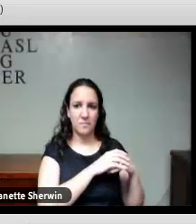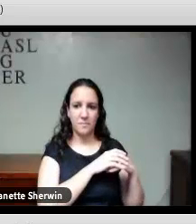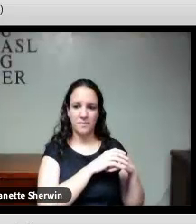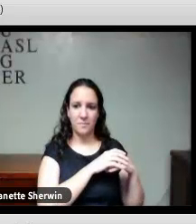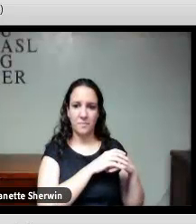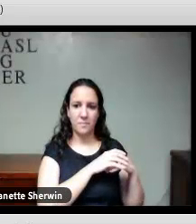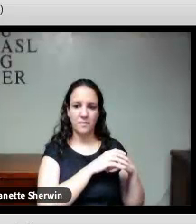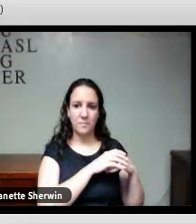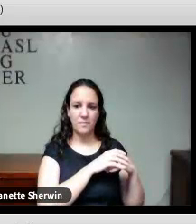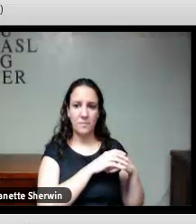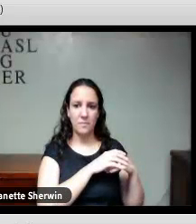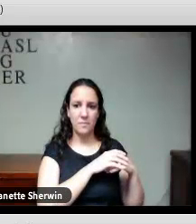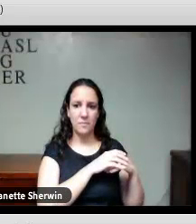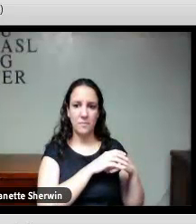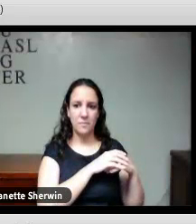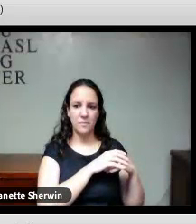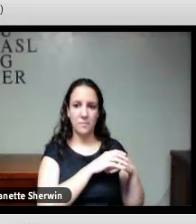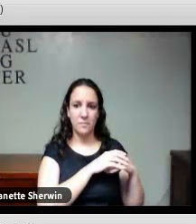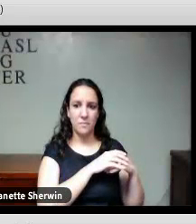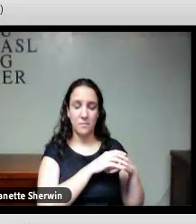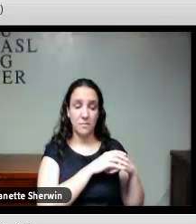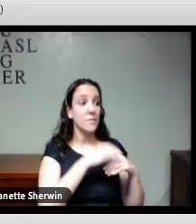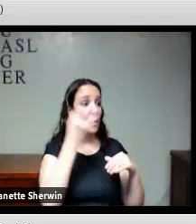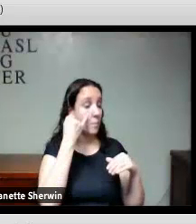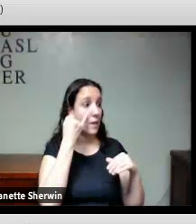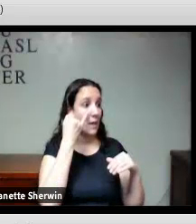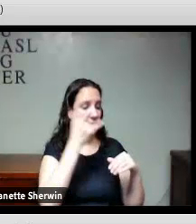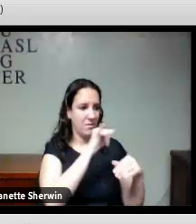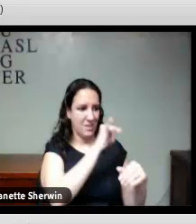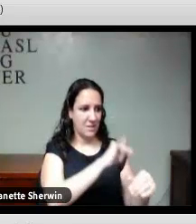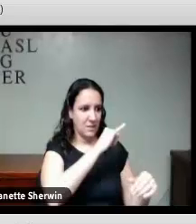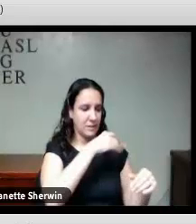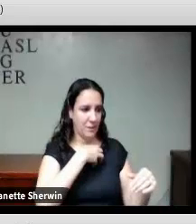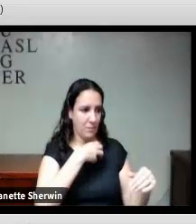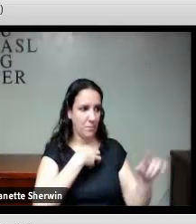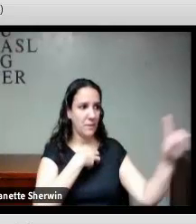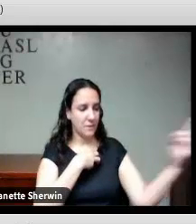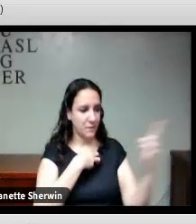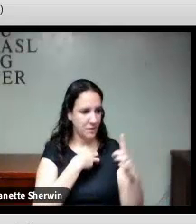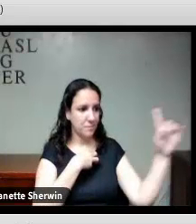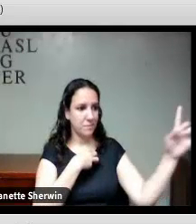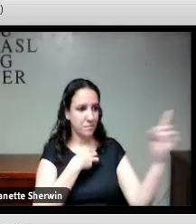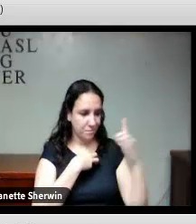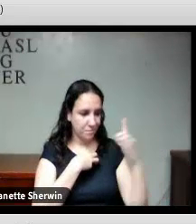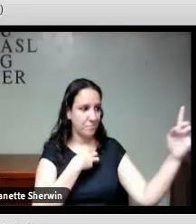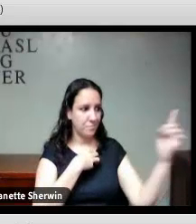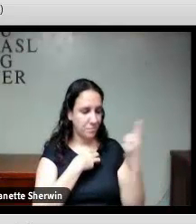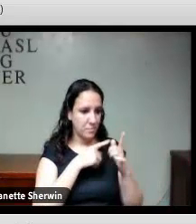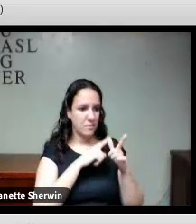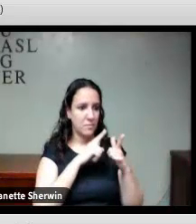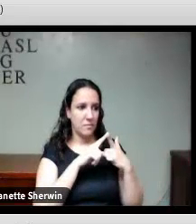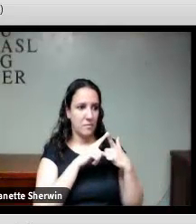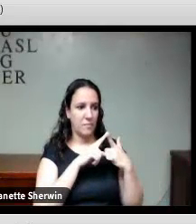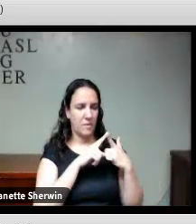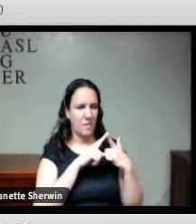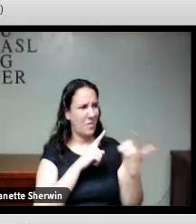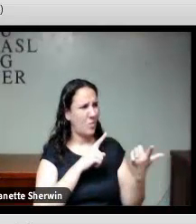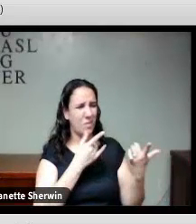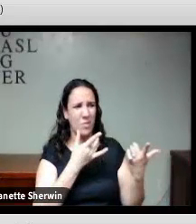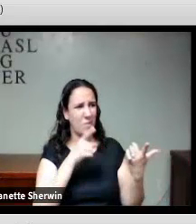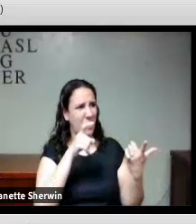this problem. Is there anything we can do to either lessen the reoccurrence of that or eliminate